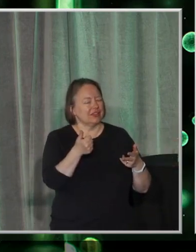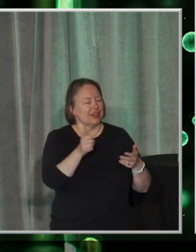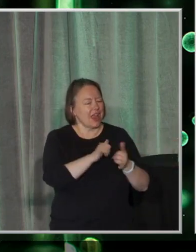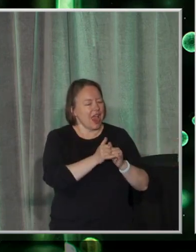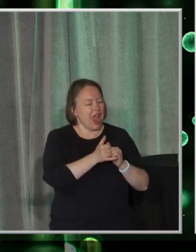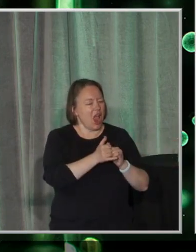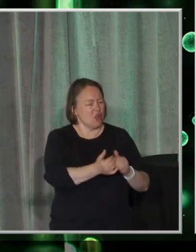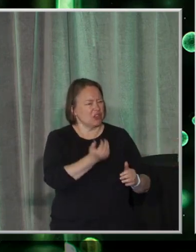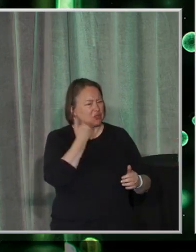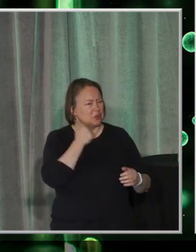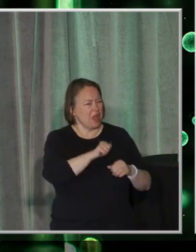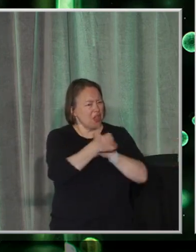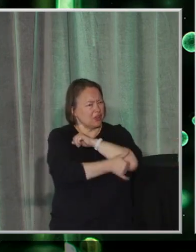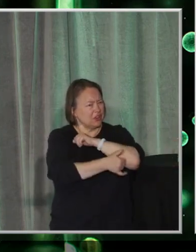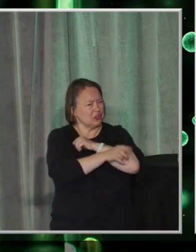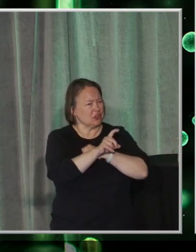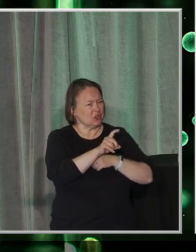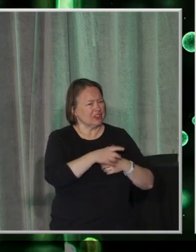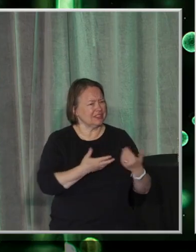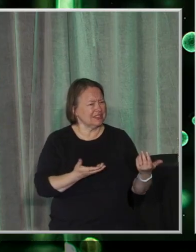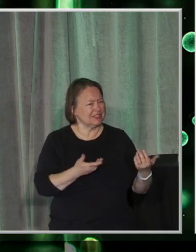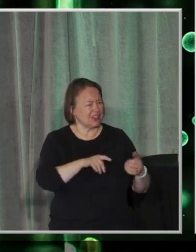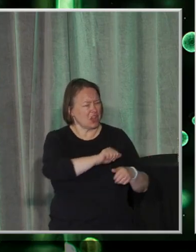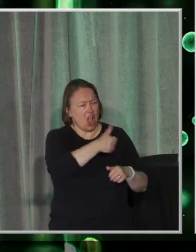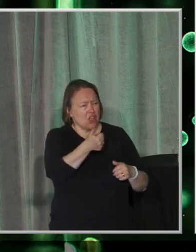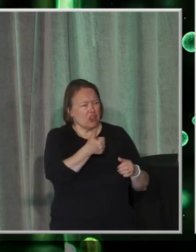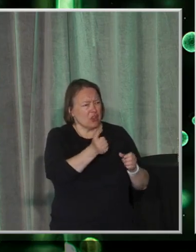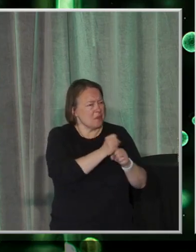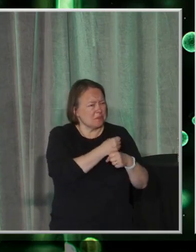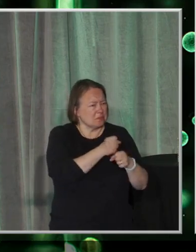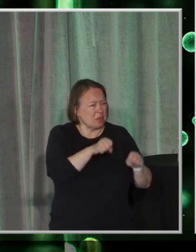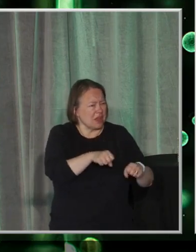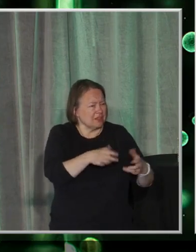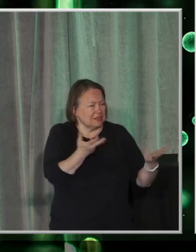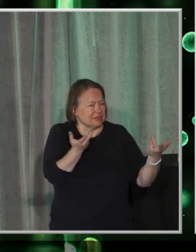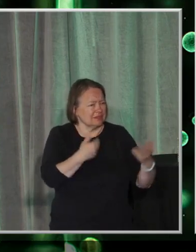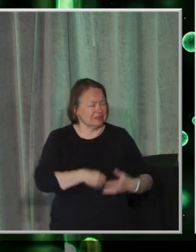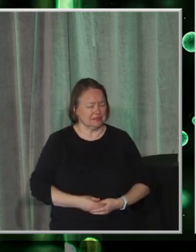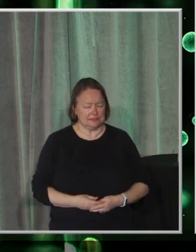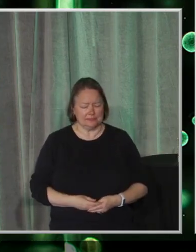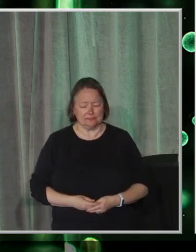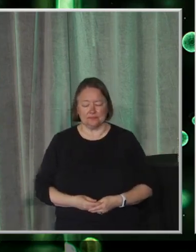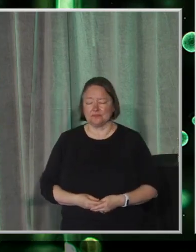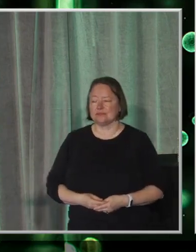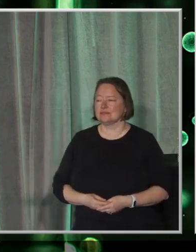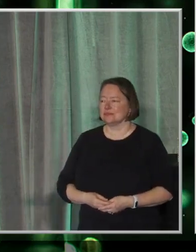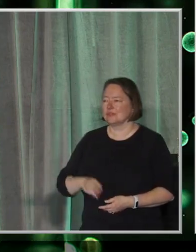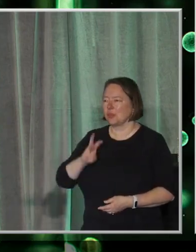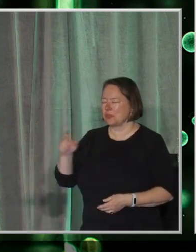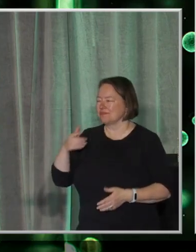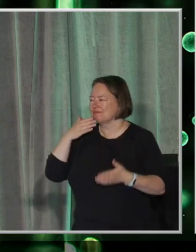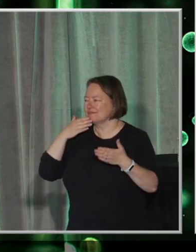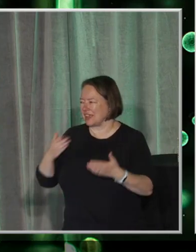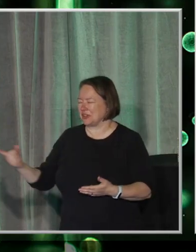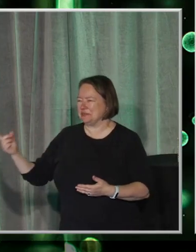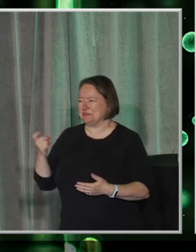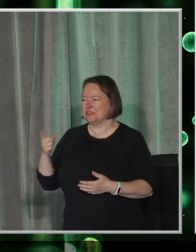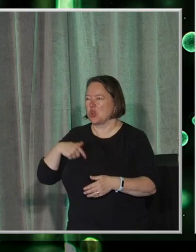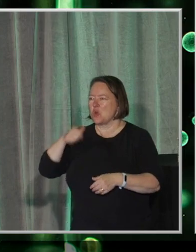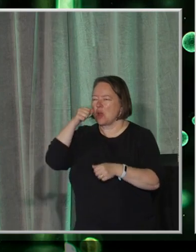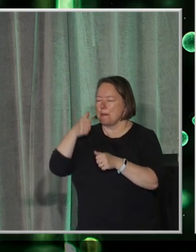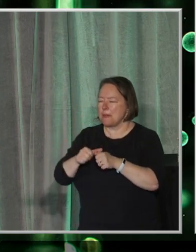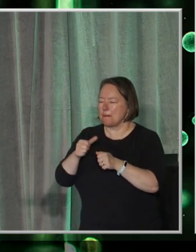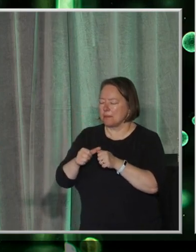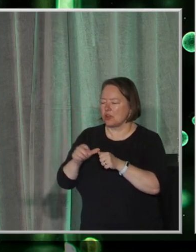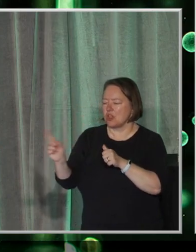How is it consumed in the other countries? What are the other possibilities? Well, thank you. So if you remember the